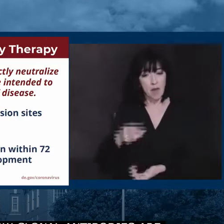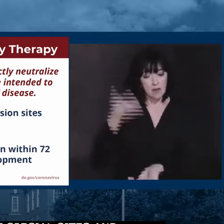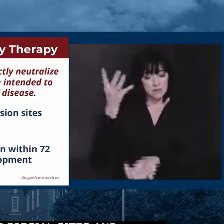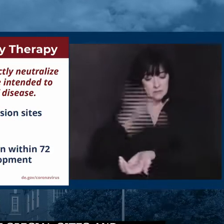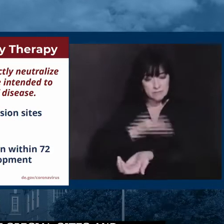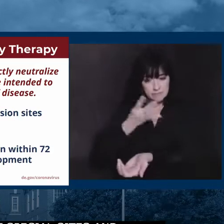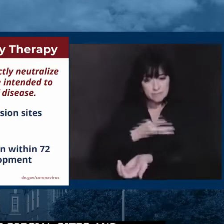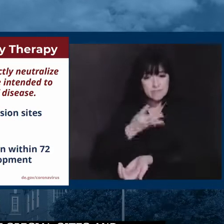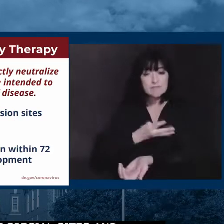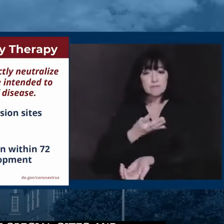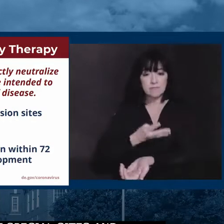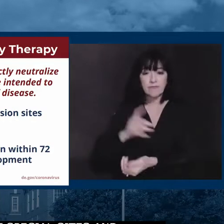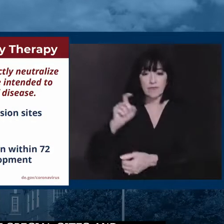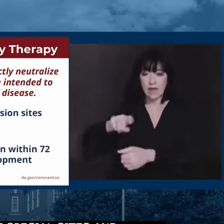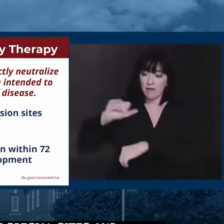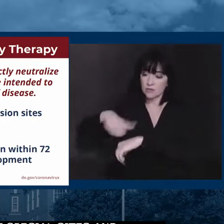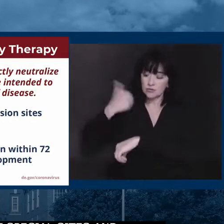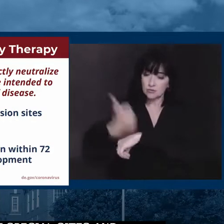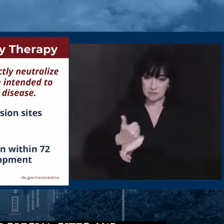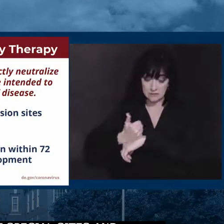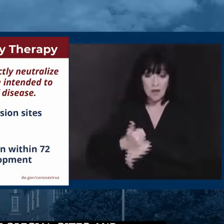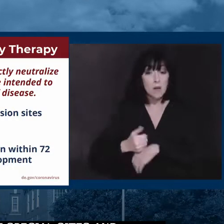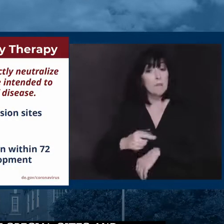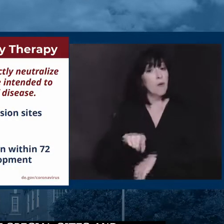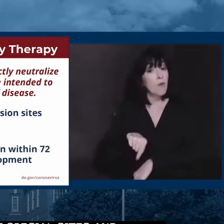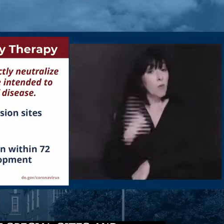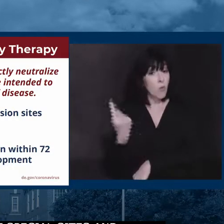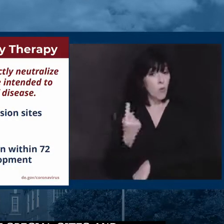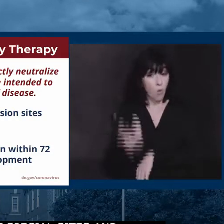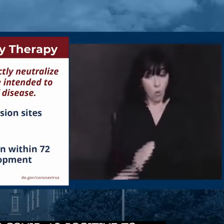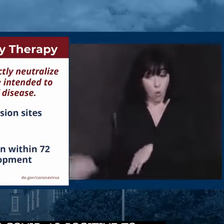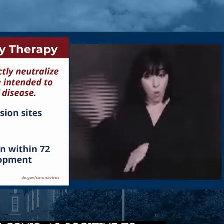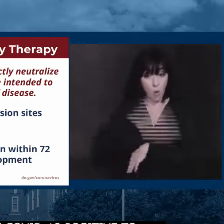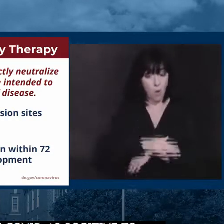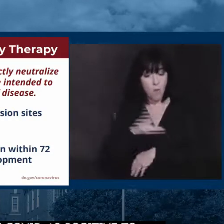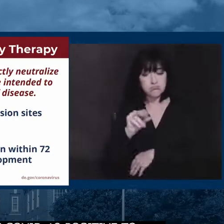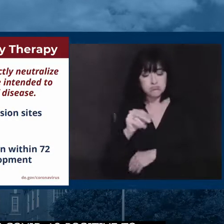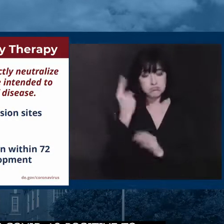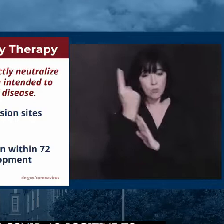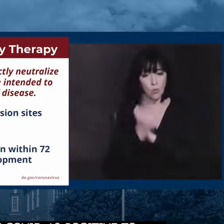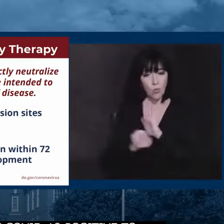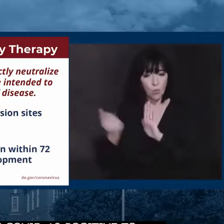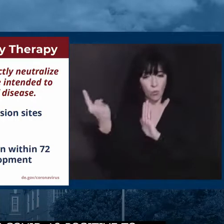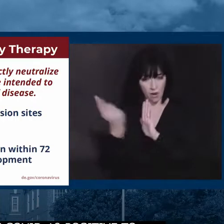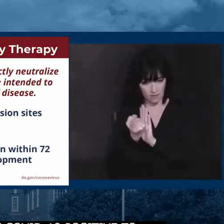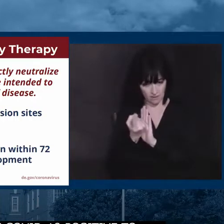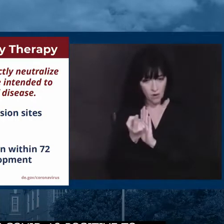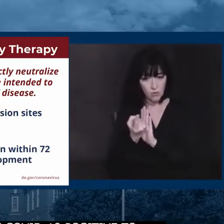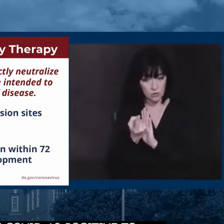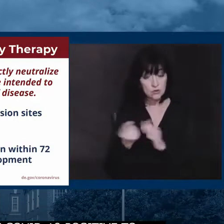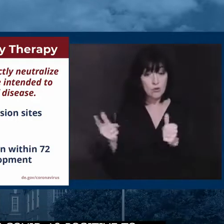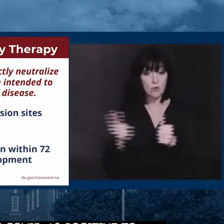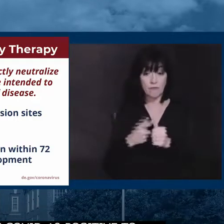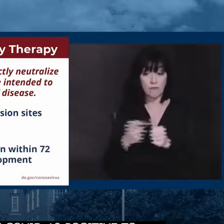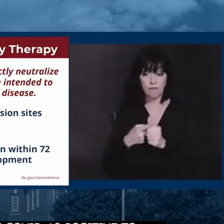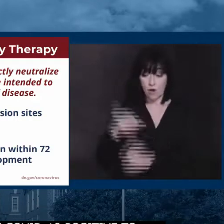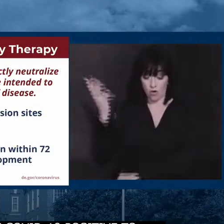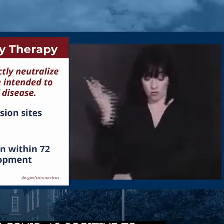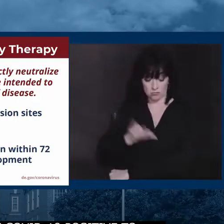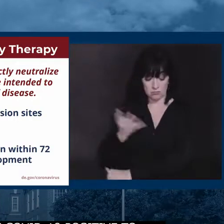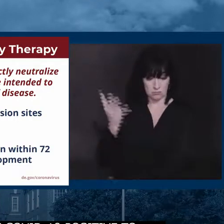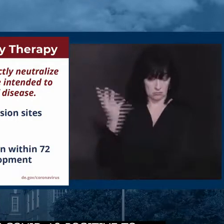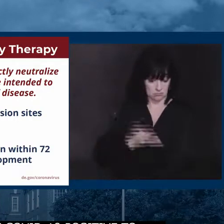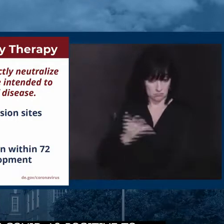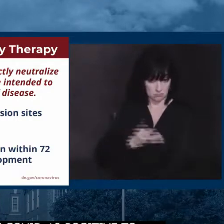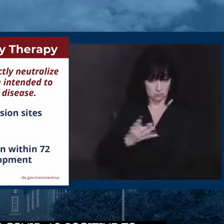infusion, an IV infusion, which takes an hour, and then individuals are monitored afterwards. The side effects